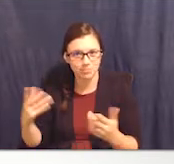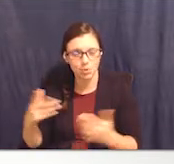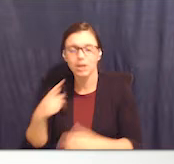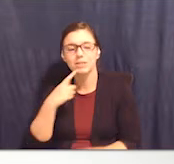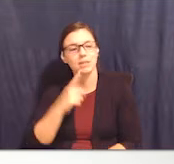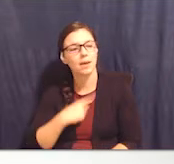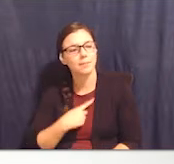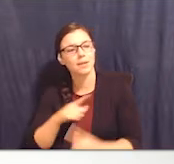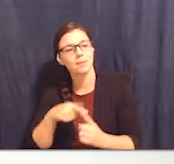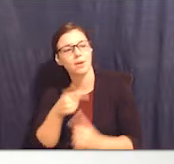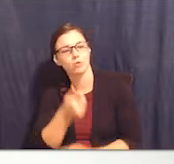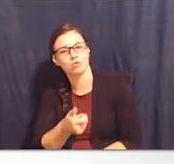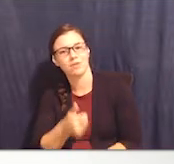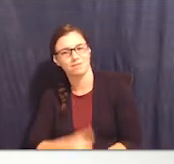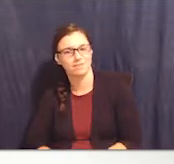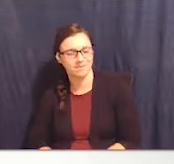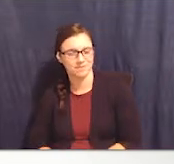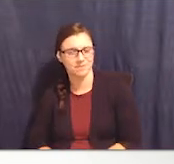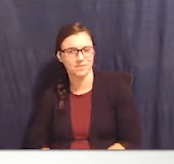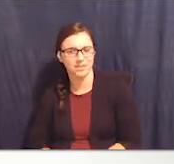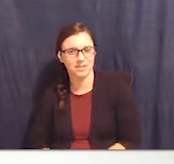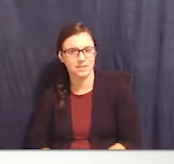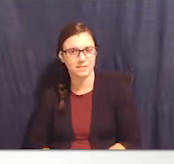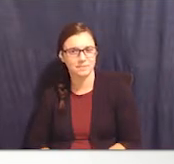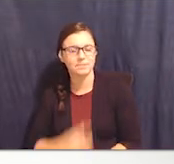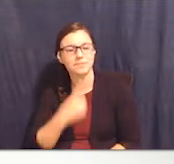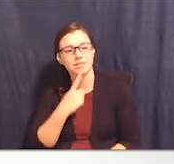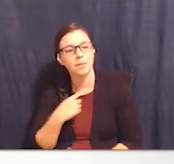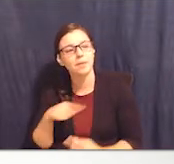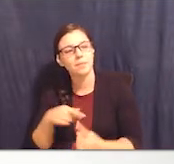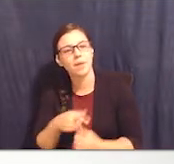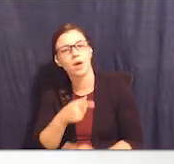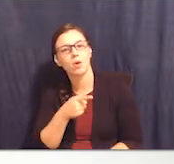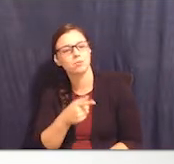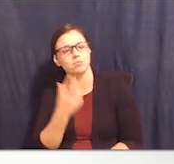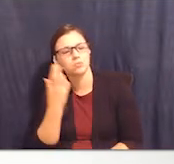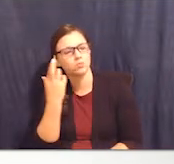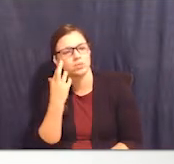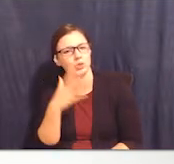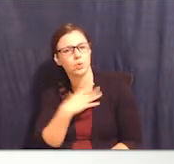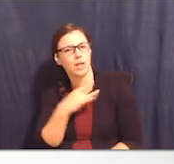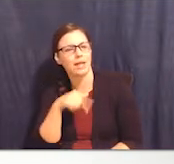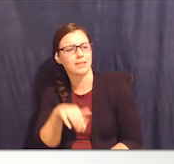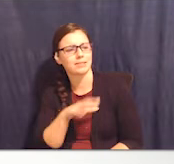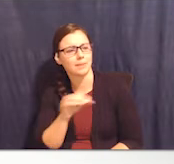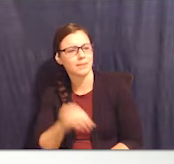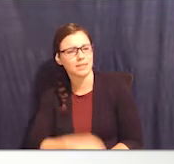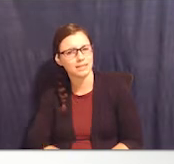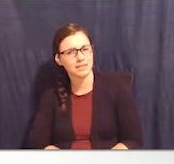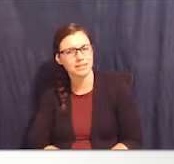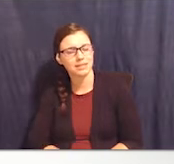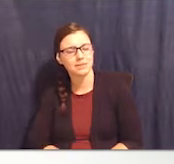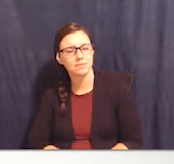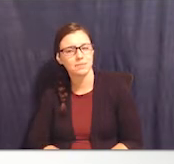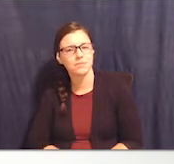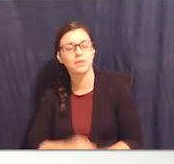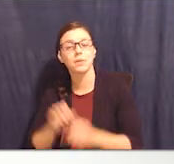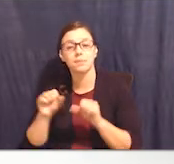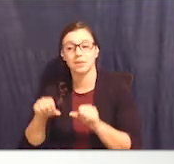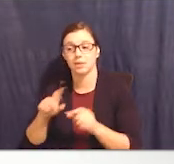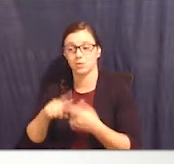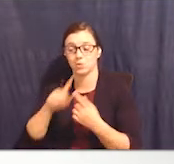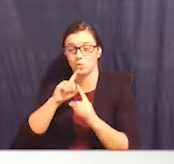organization skills. And all high school students need to work on organization